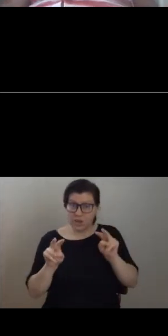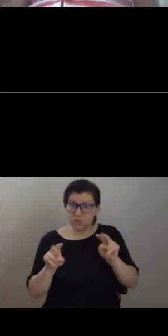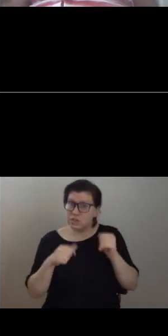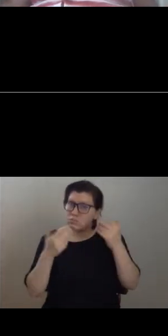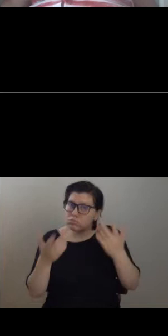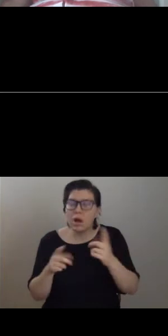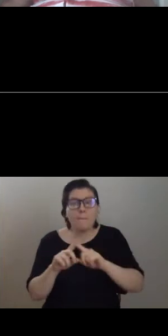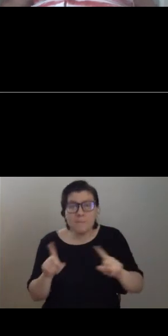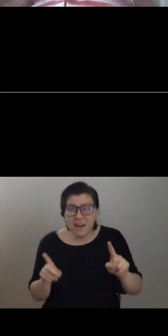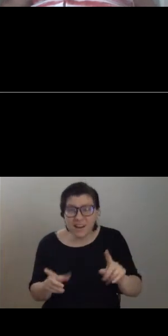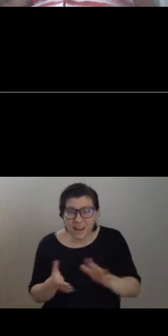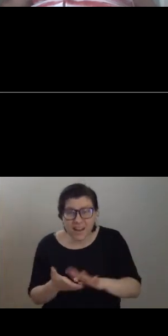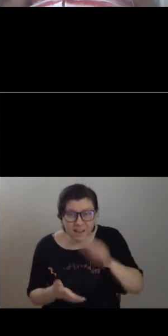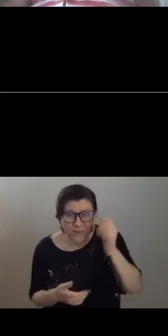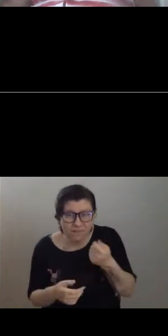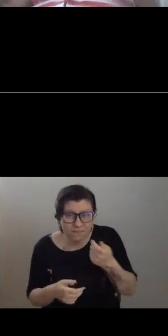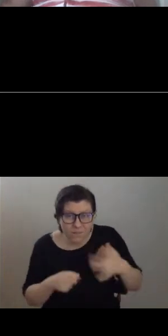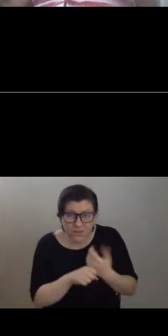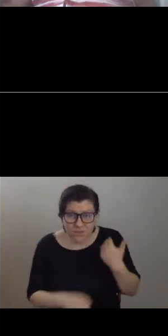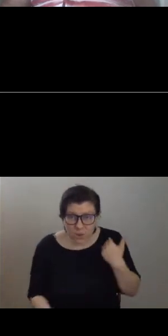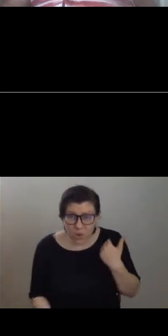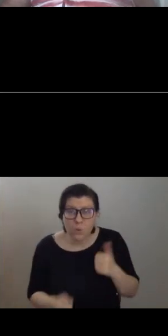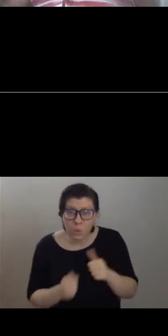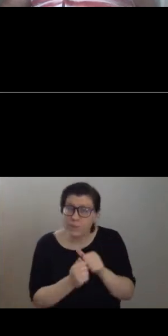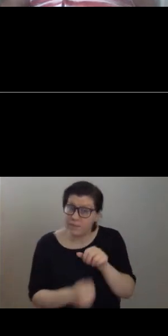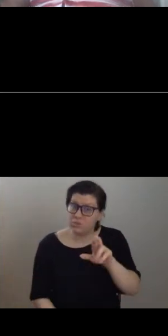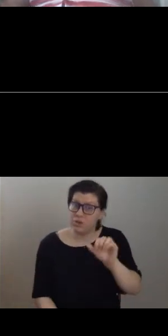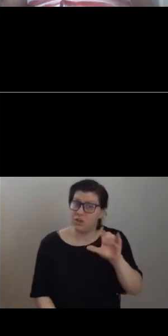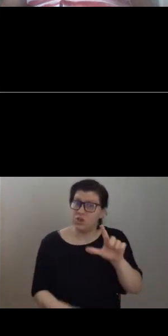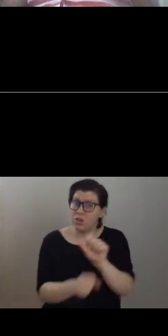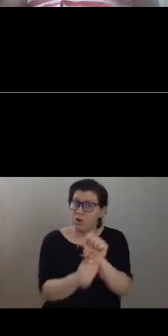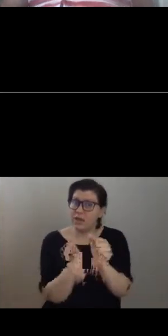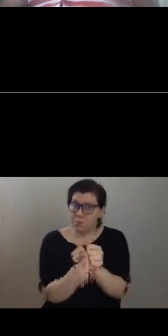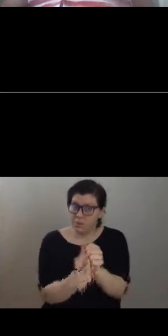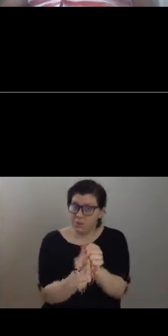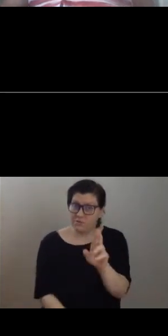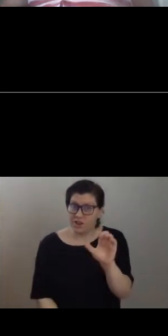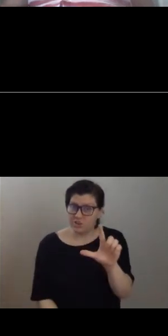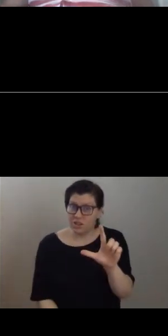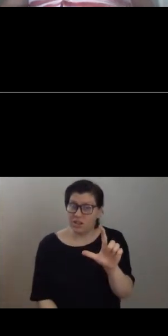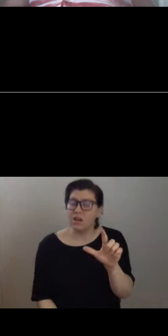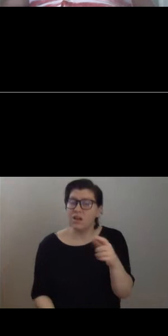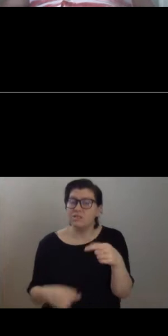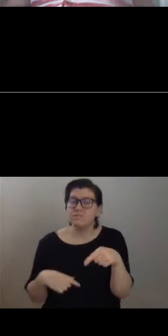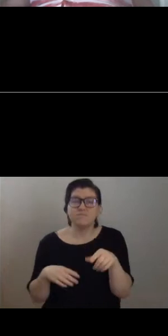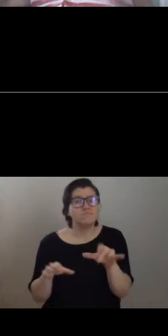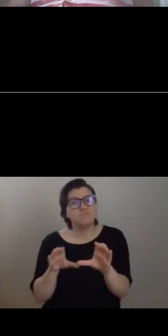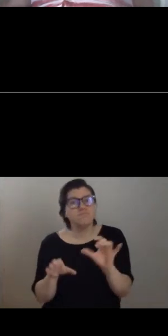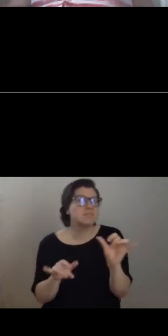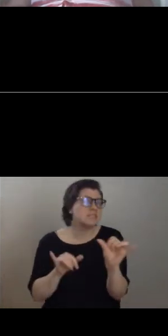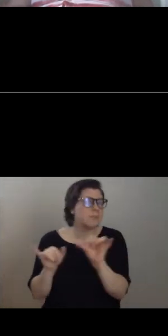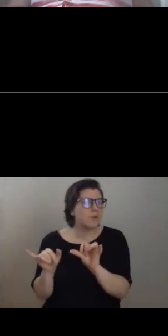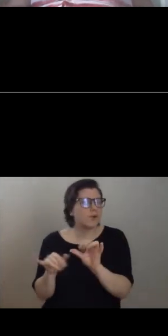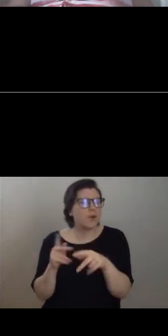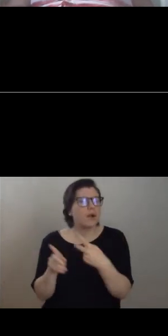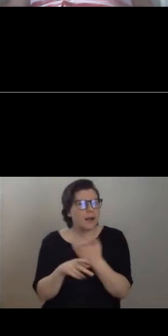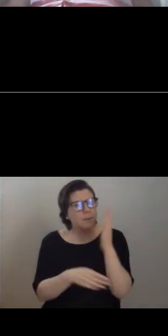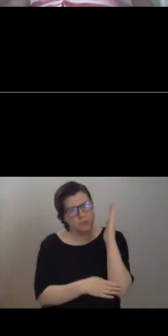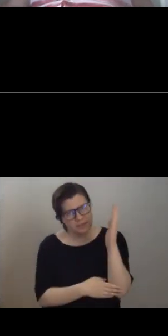few years ago when I was with Rachel, as a matter of fact, doing a similar type of